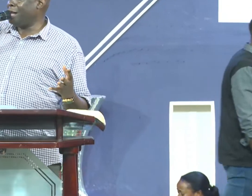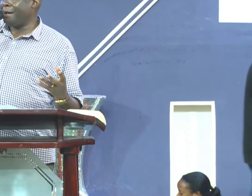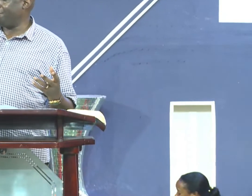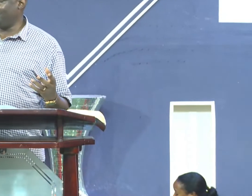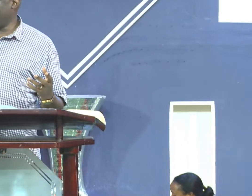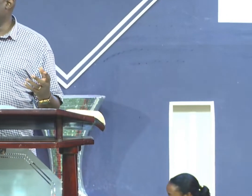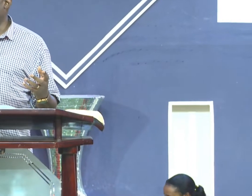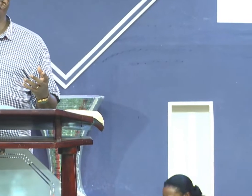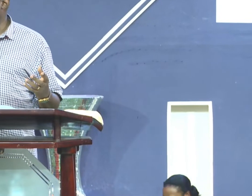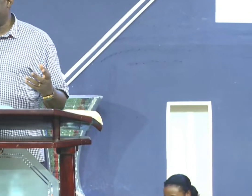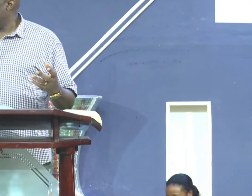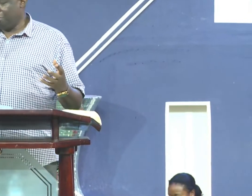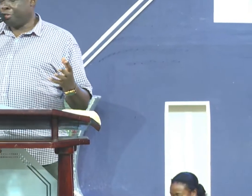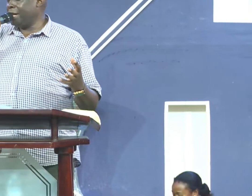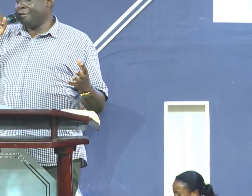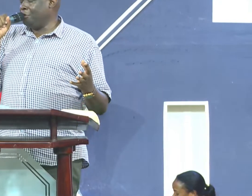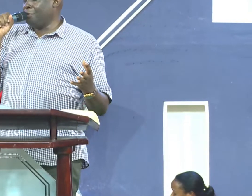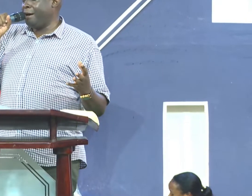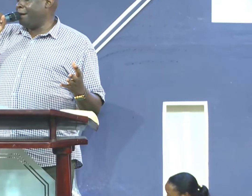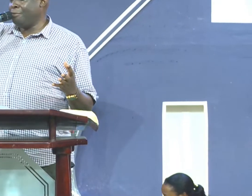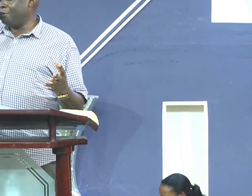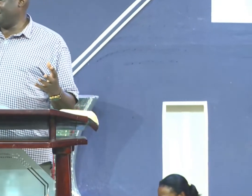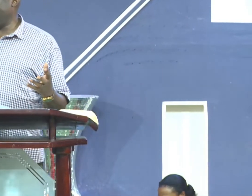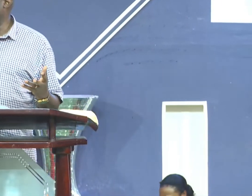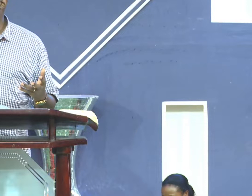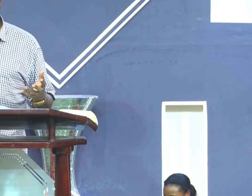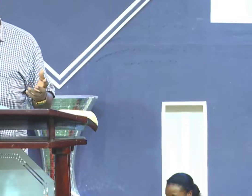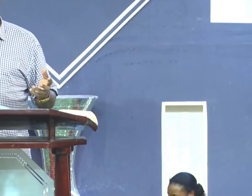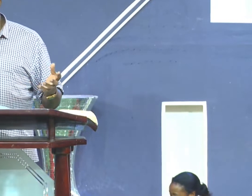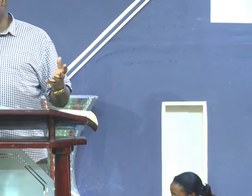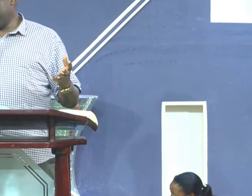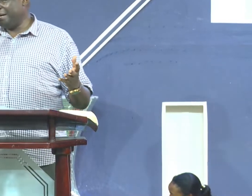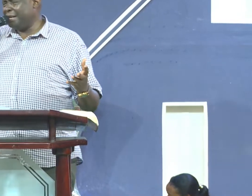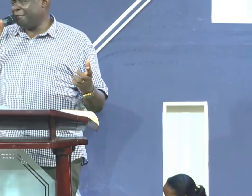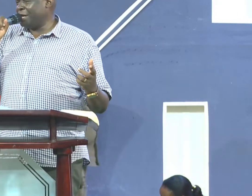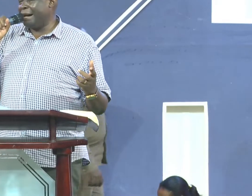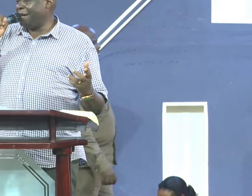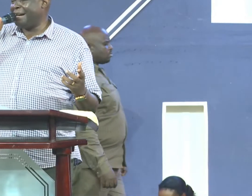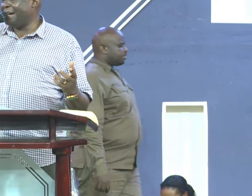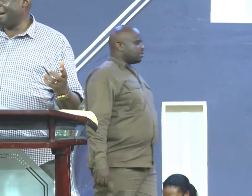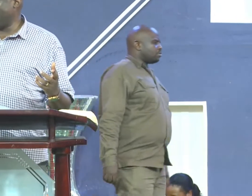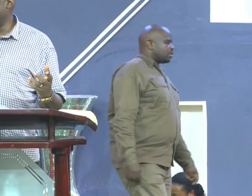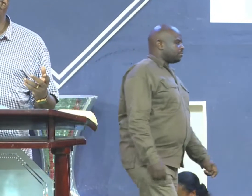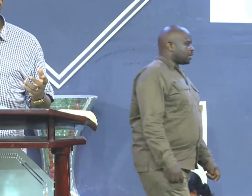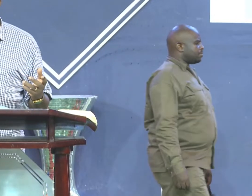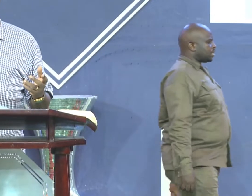otuganye okulaba mwoyo otuganye okulaba mubiri ombeere mukama